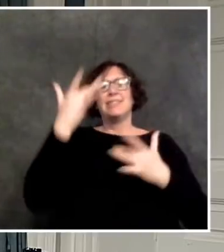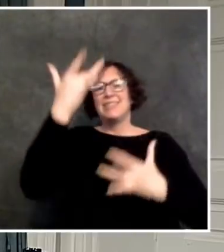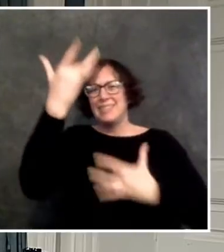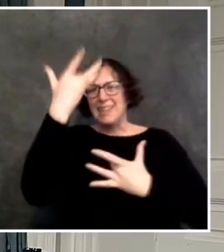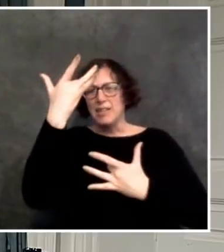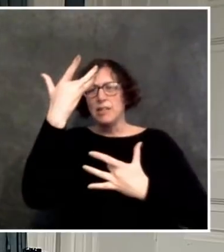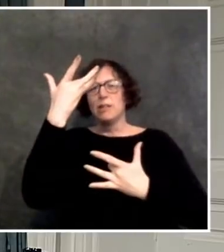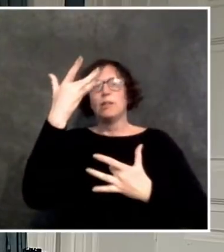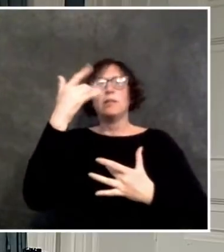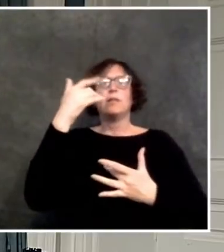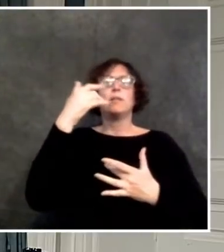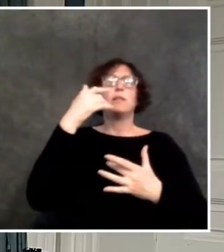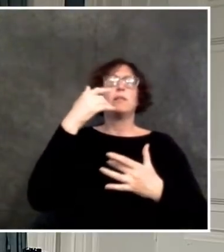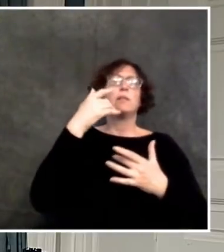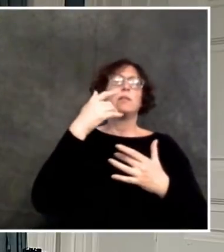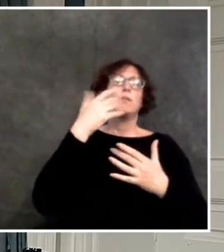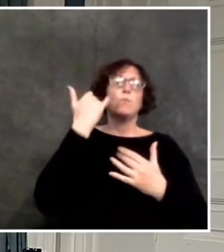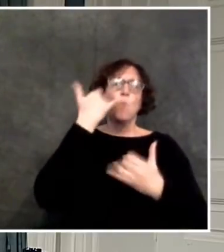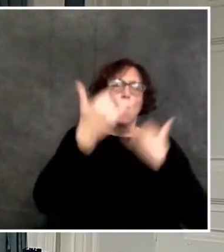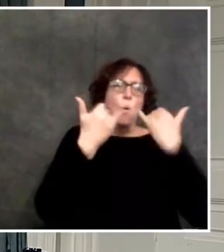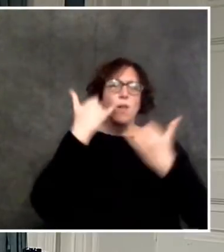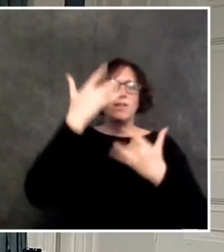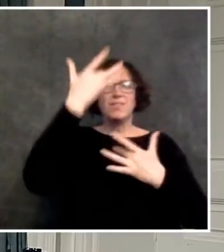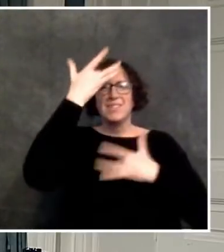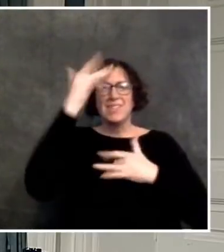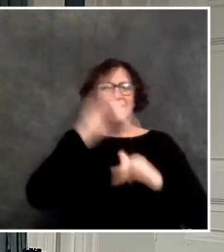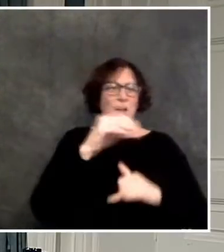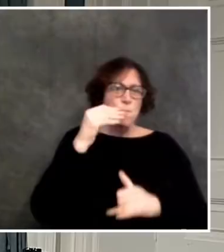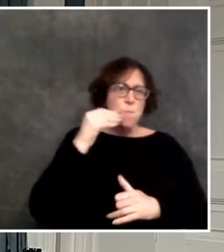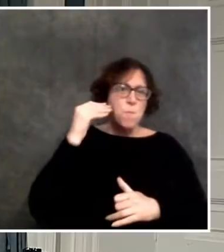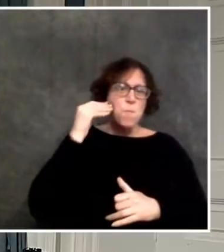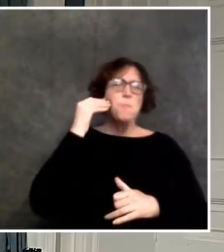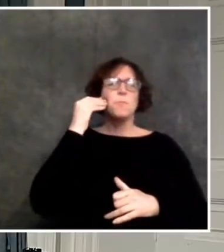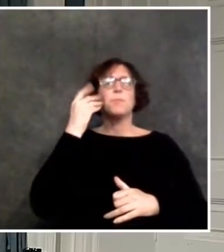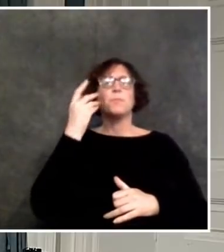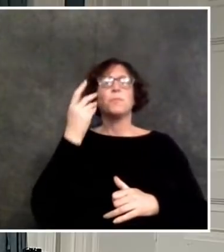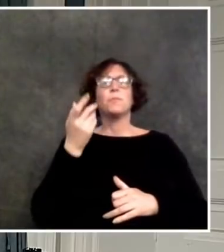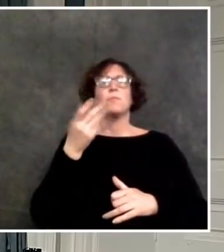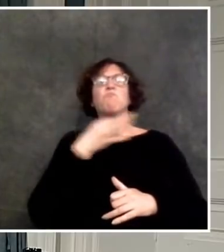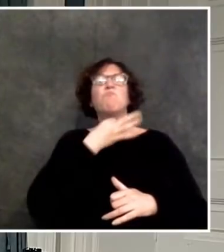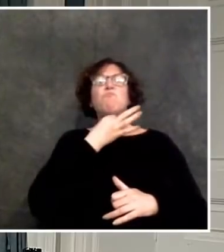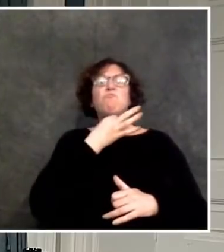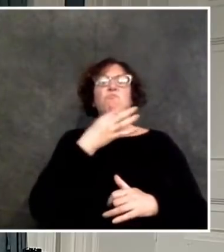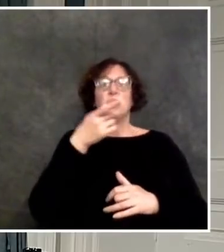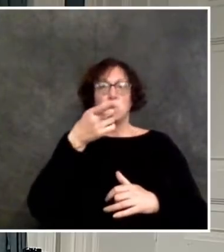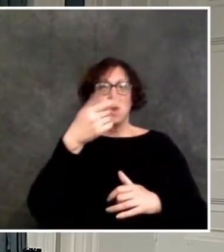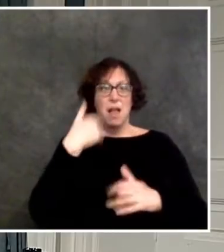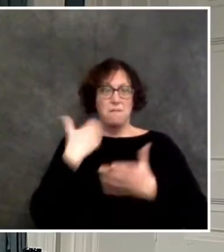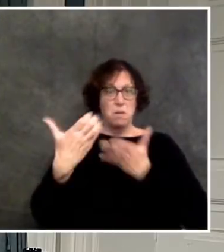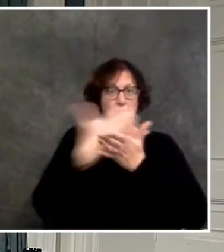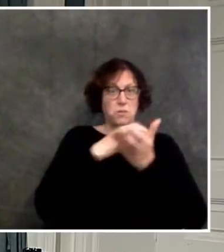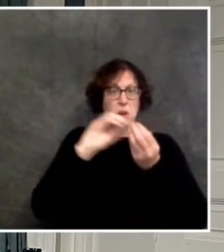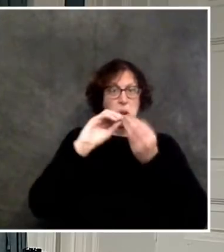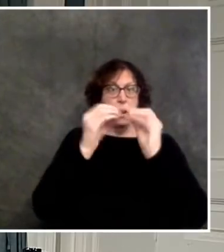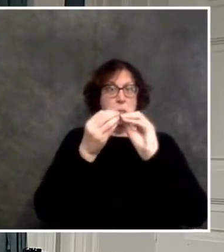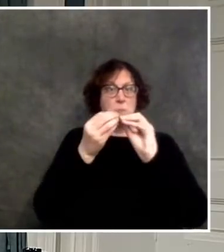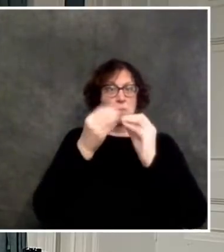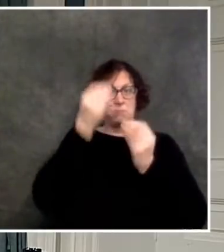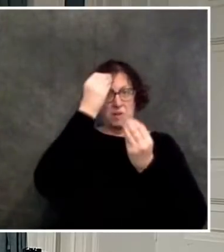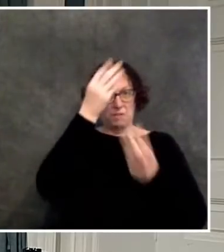available or hasn't been tracked. And then a somewhat related question, just are you also recommending face coverings for children?